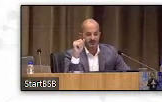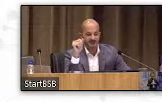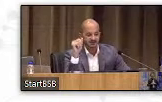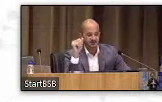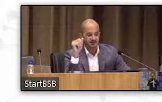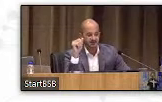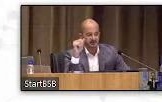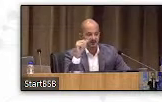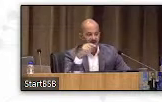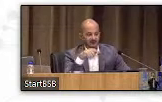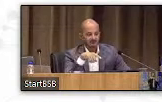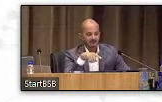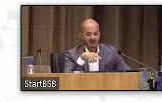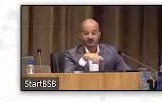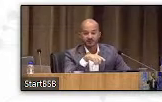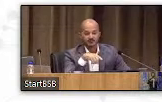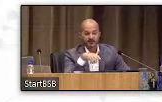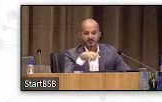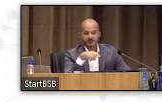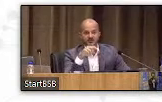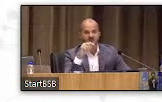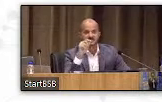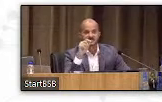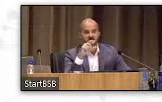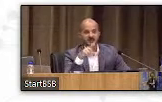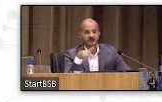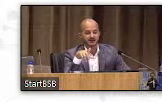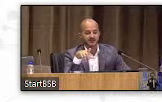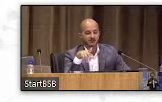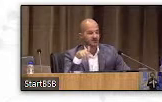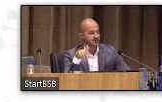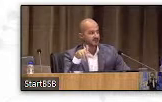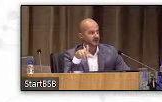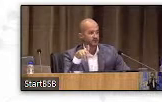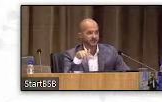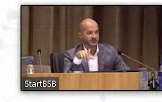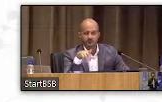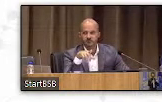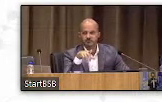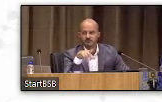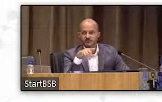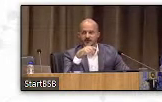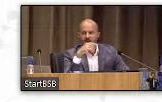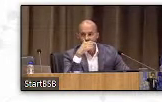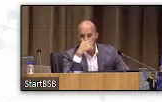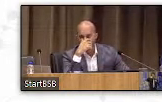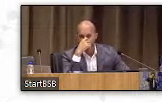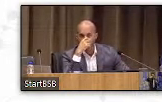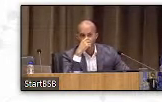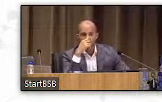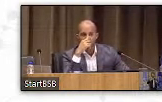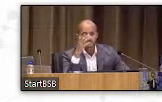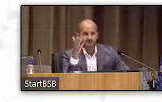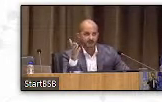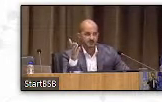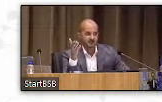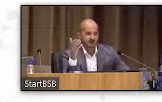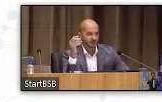we collect the data regarding the variants. And for that, you need the sequencing of the